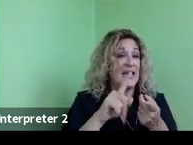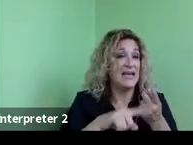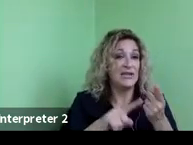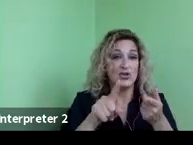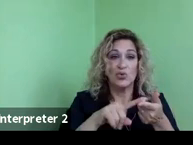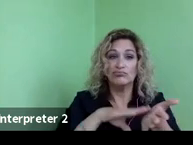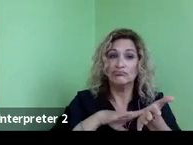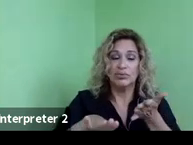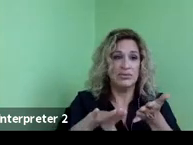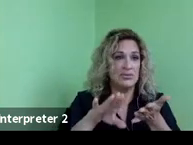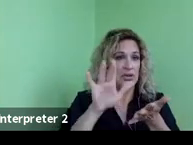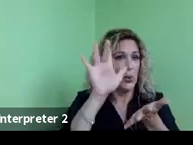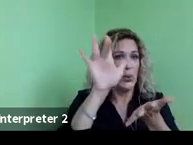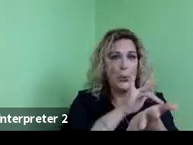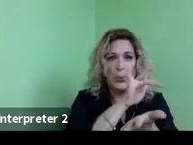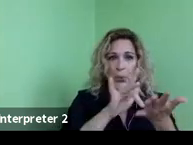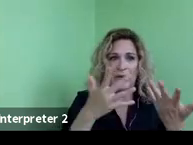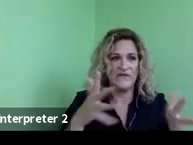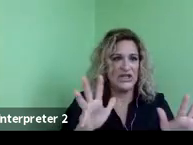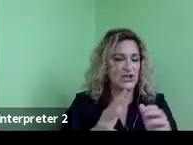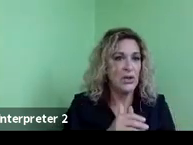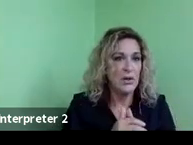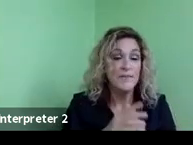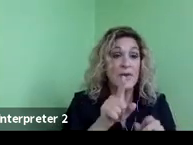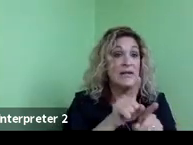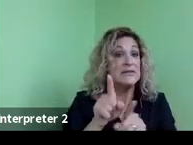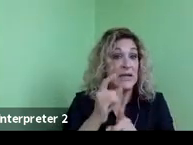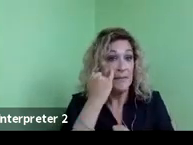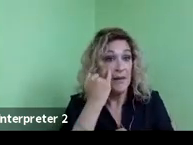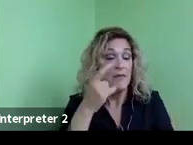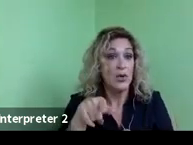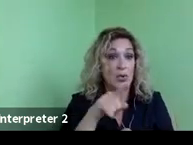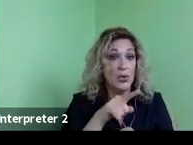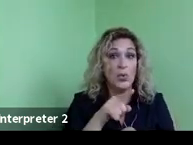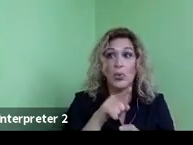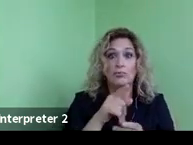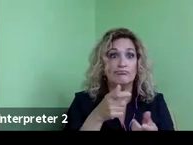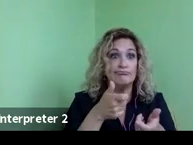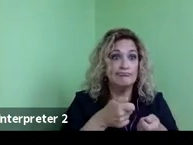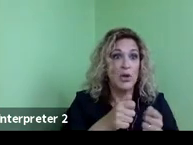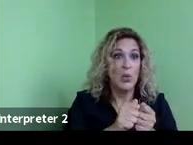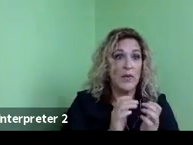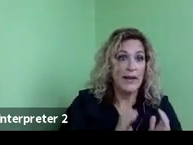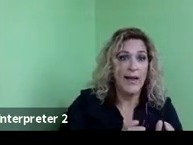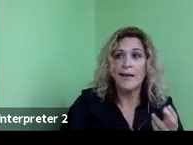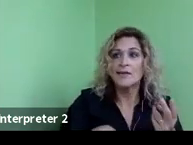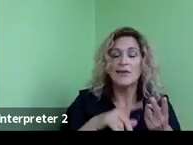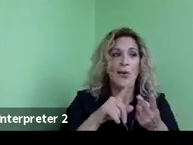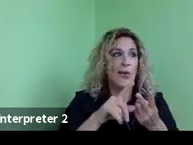that you might be using. If you're texting with clients, if you're emailing with